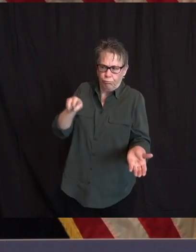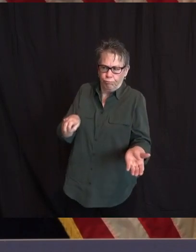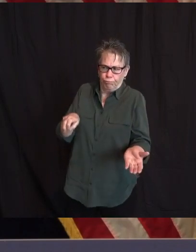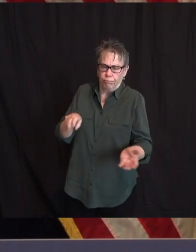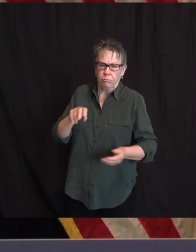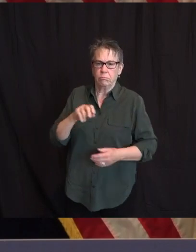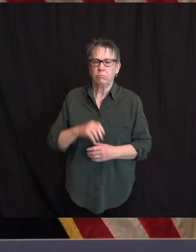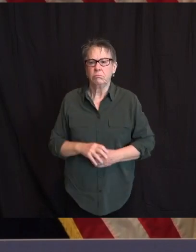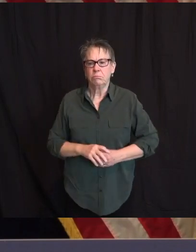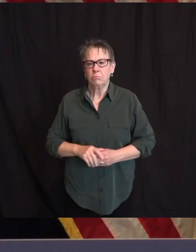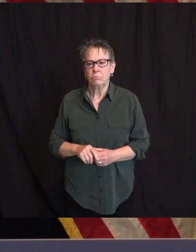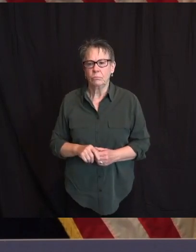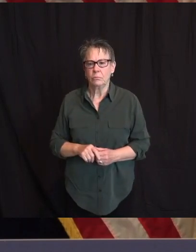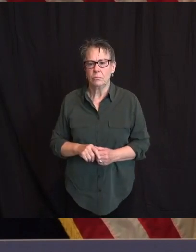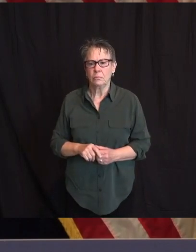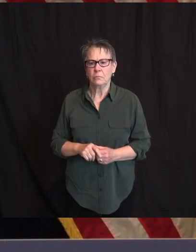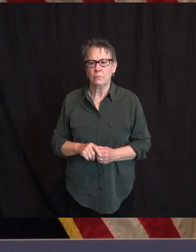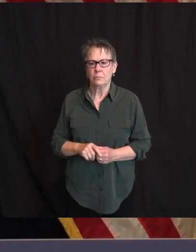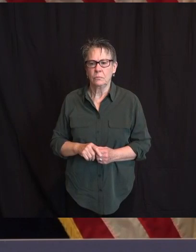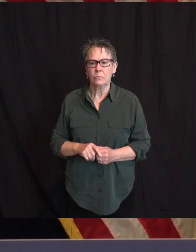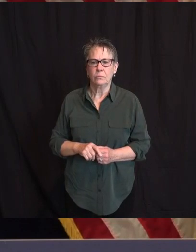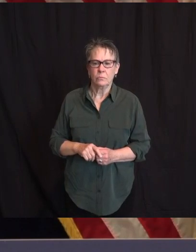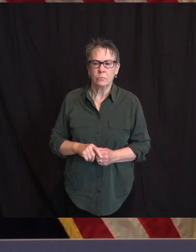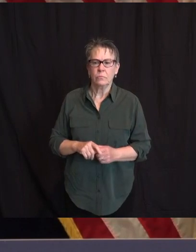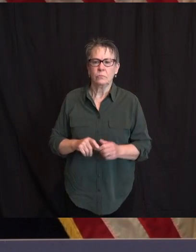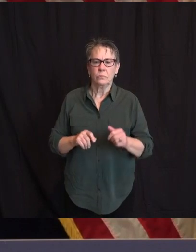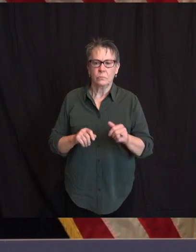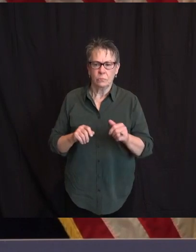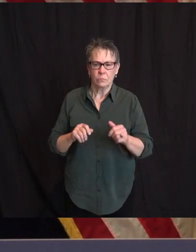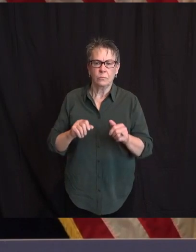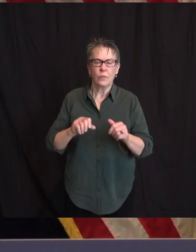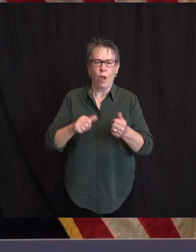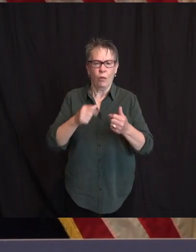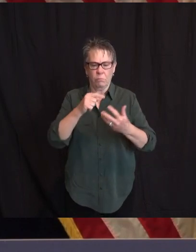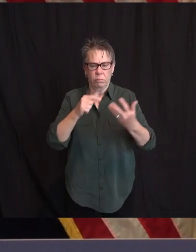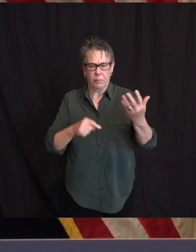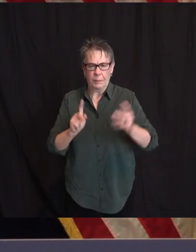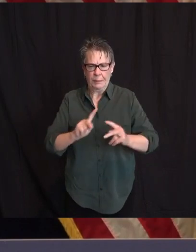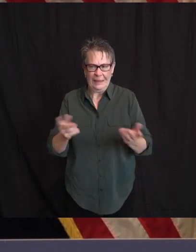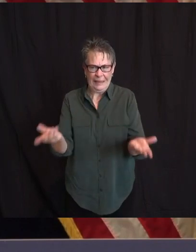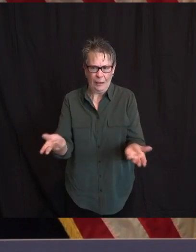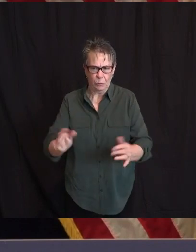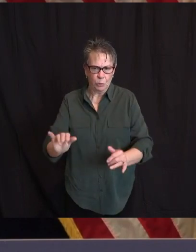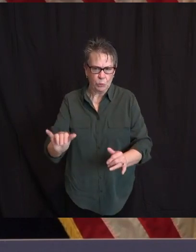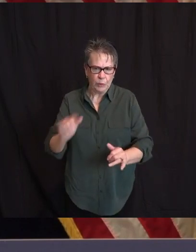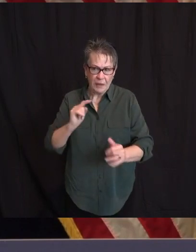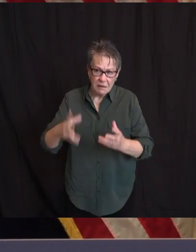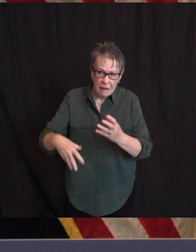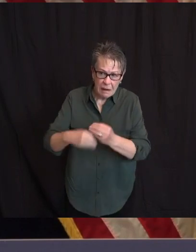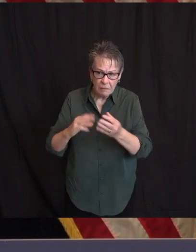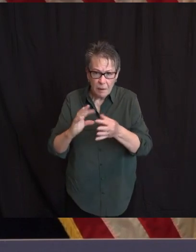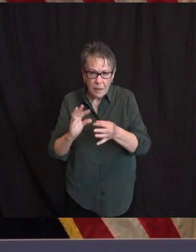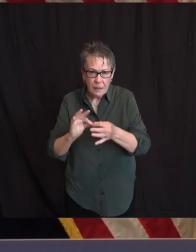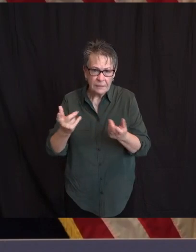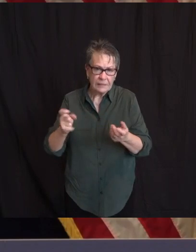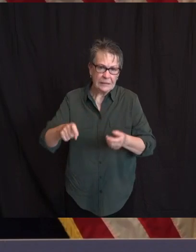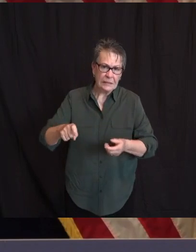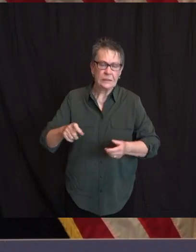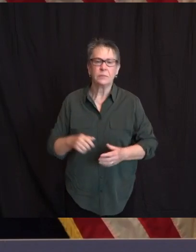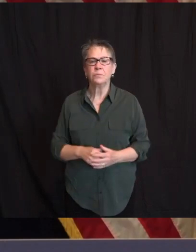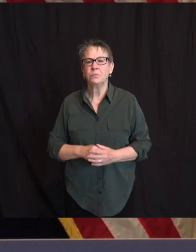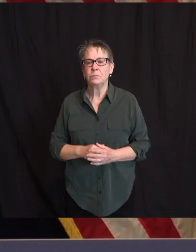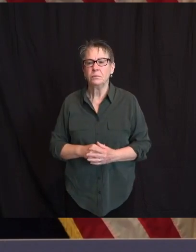other colleagues are with us today. So thank you for joining us. And again, I think tomorrow, unless you